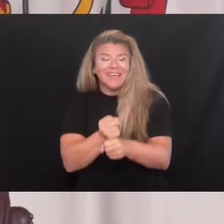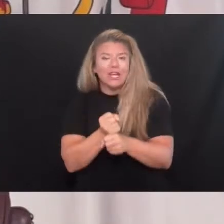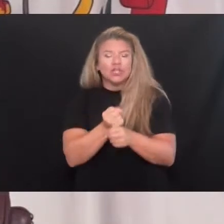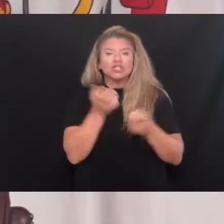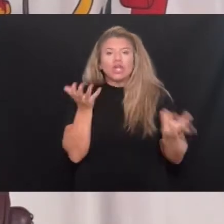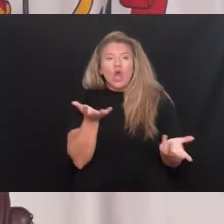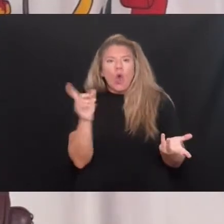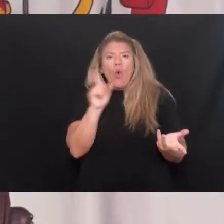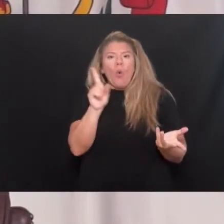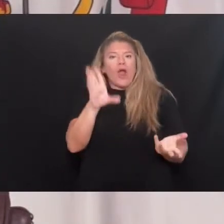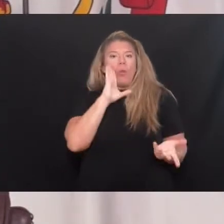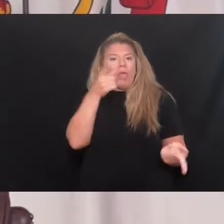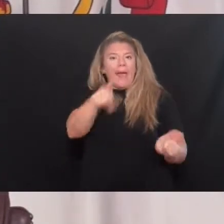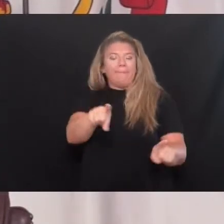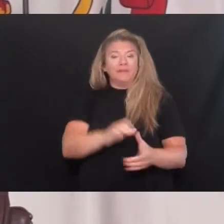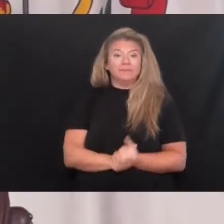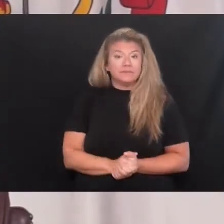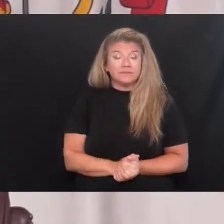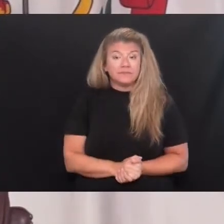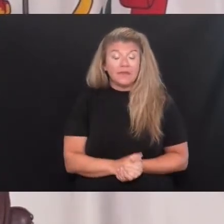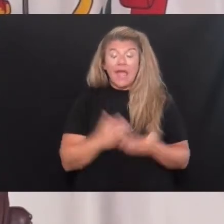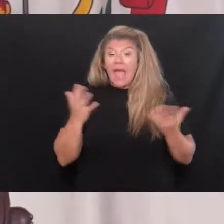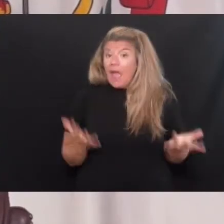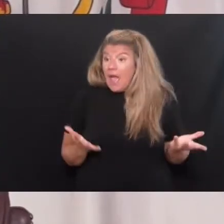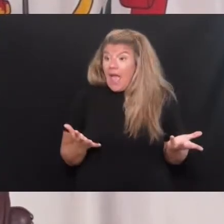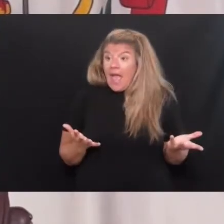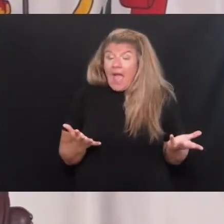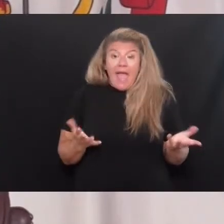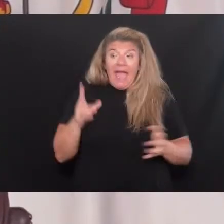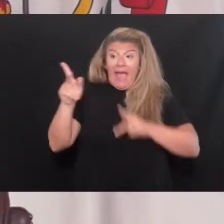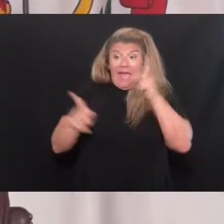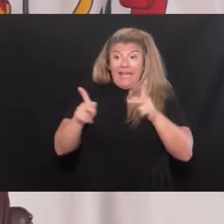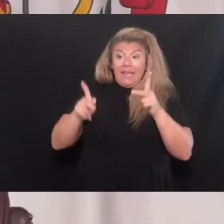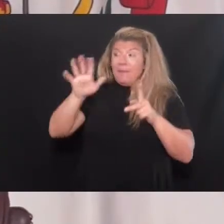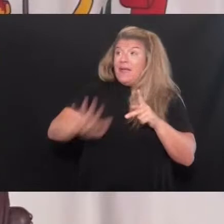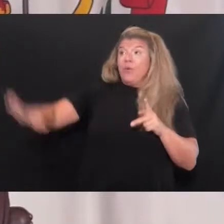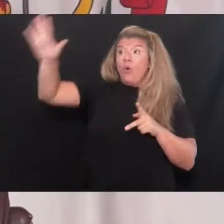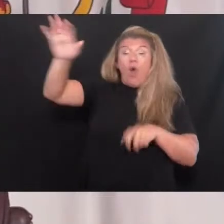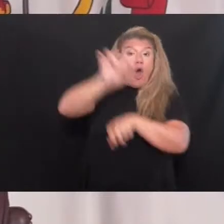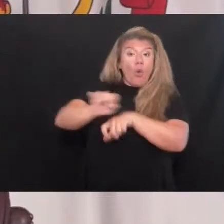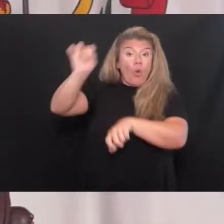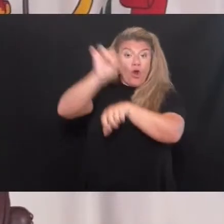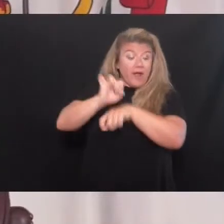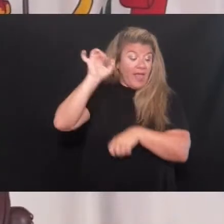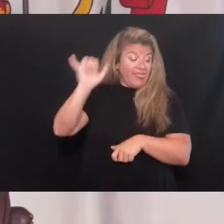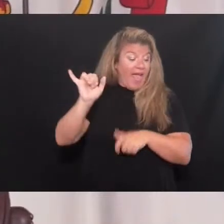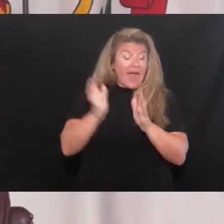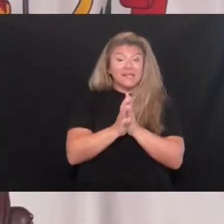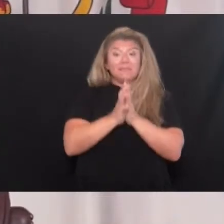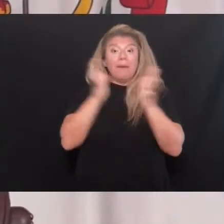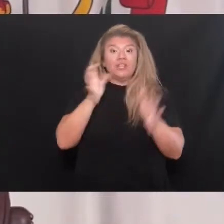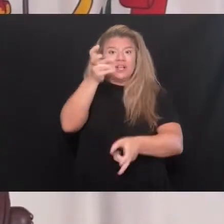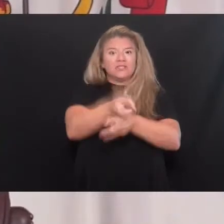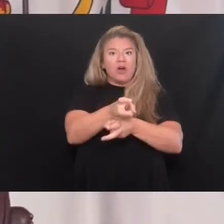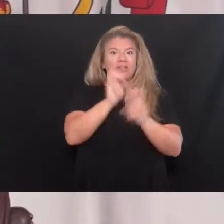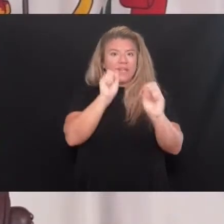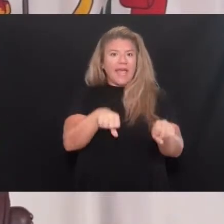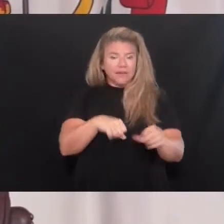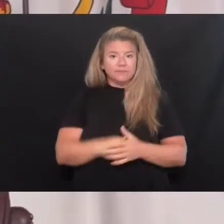is it going to be? And the powers to be are working it, and they're working it as diligently as they possibly